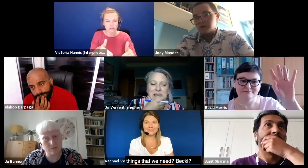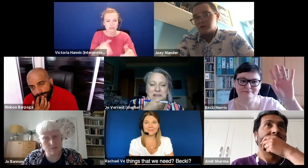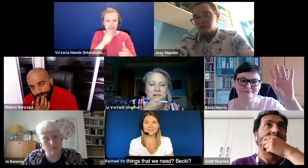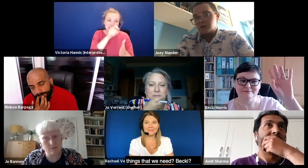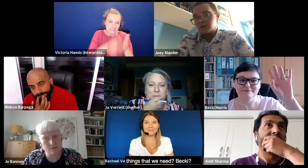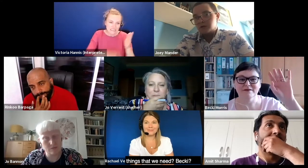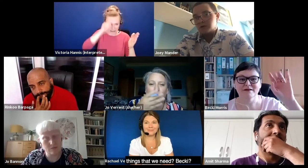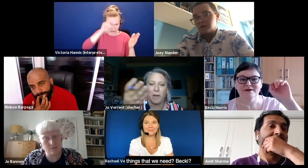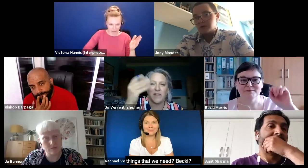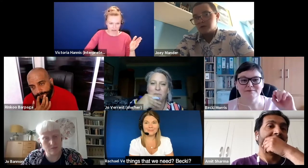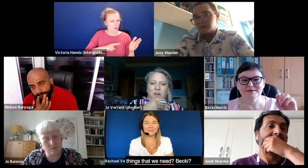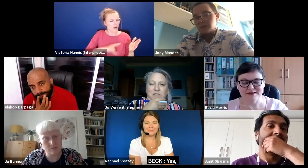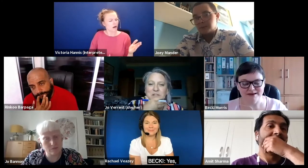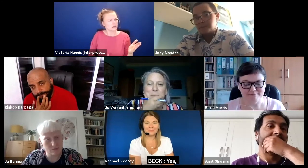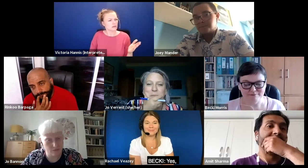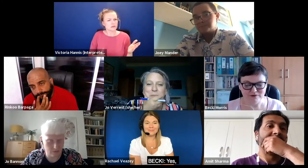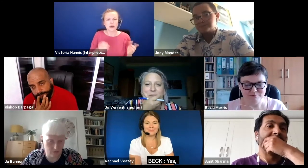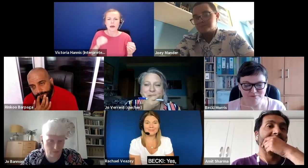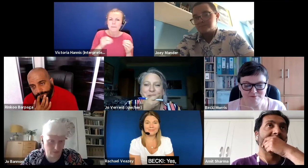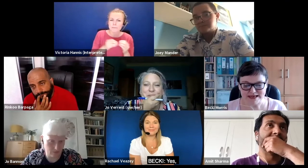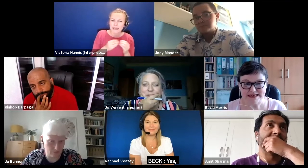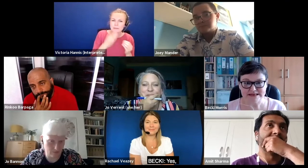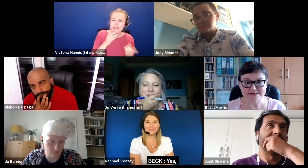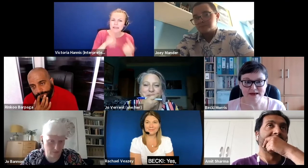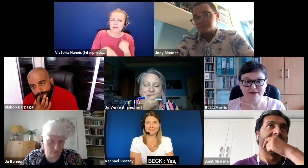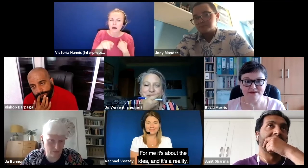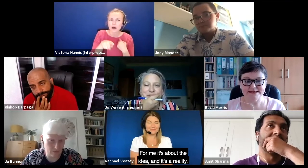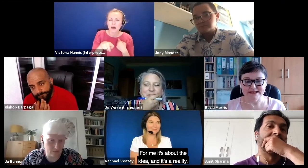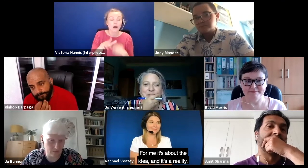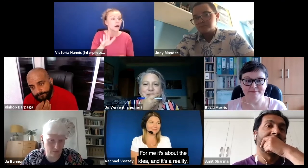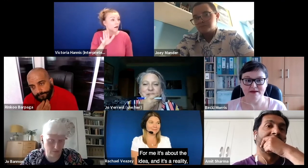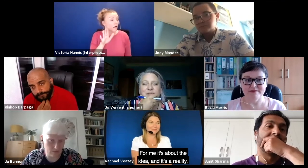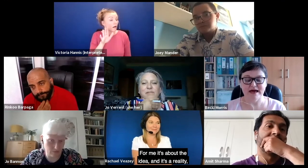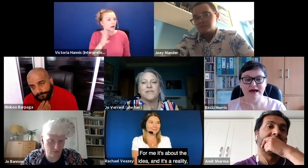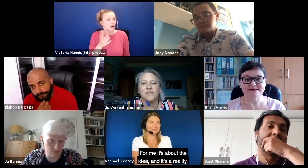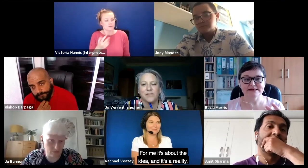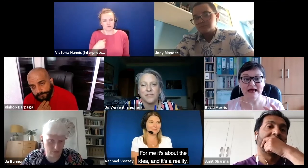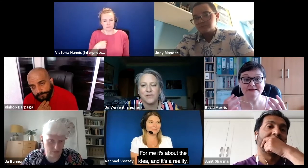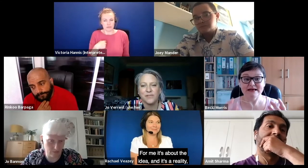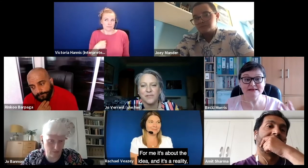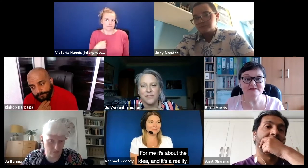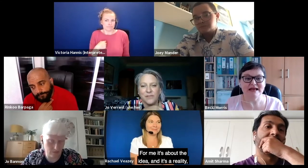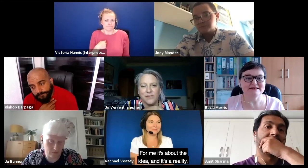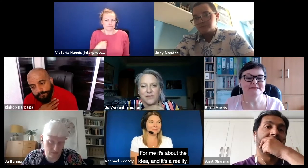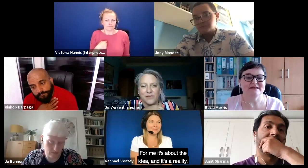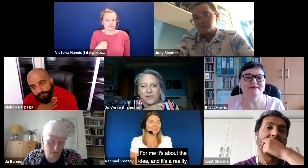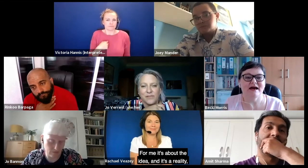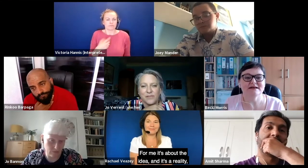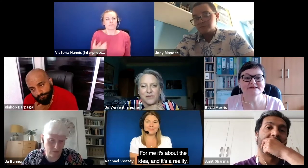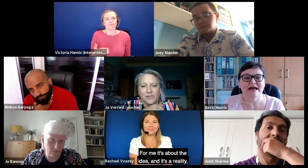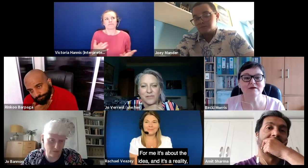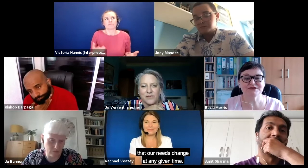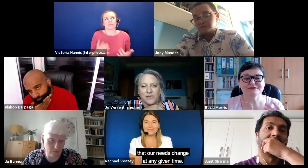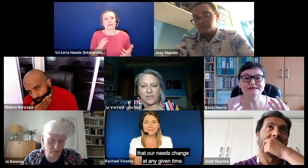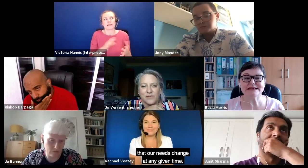we need? Oh, Becki first. Yeah, so for me, it's about the idea that, and it's a reality,